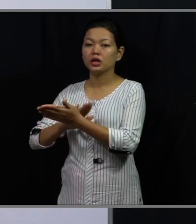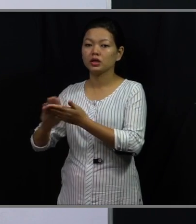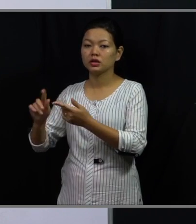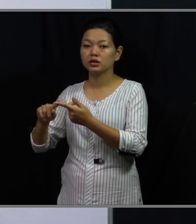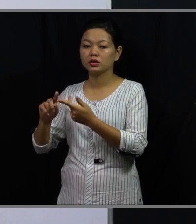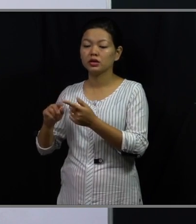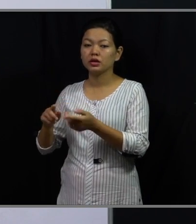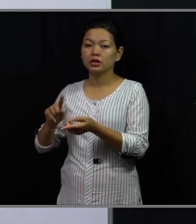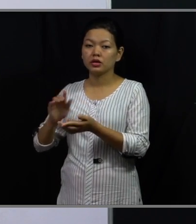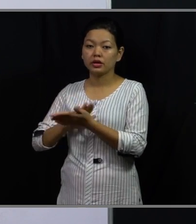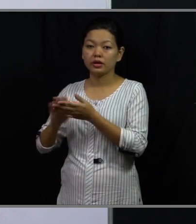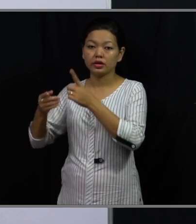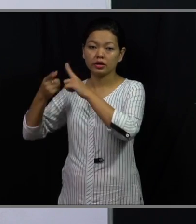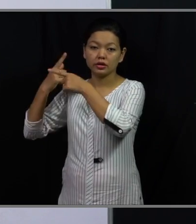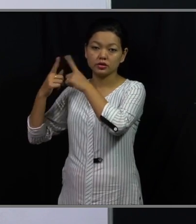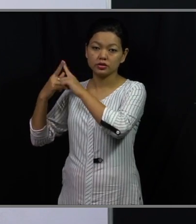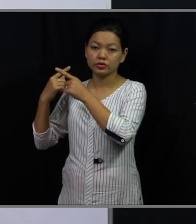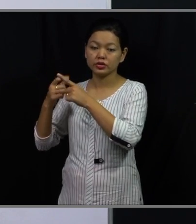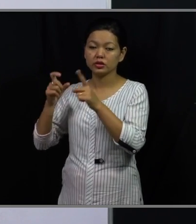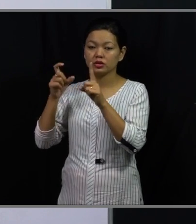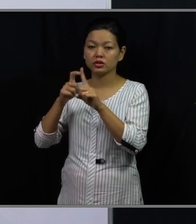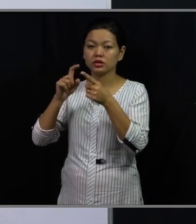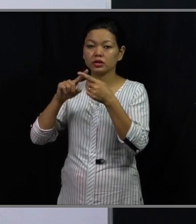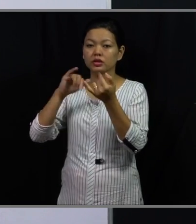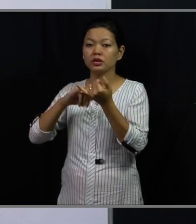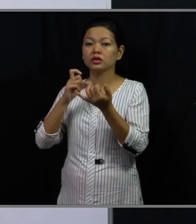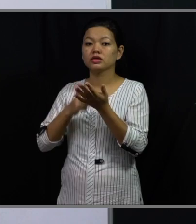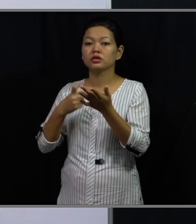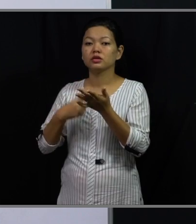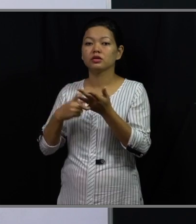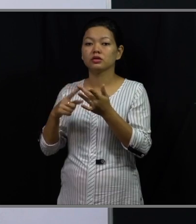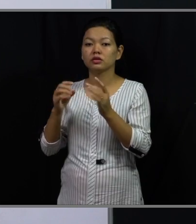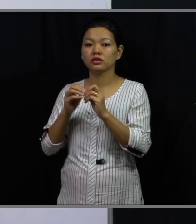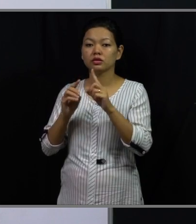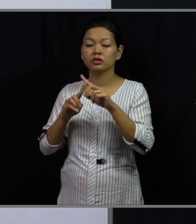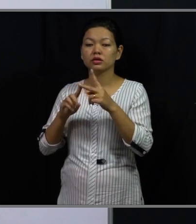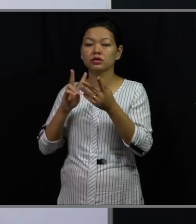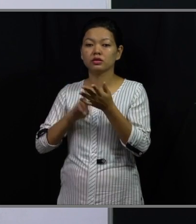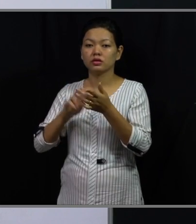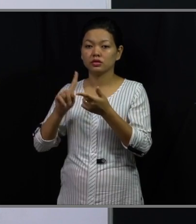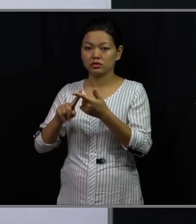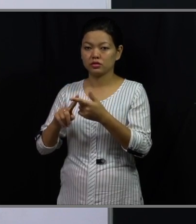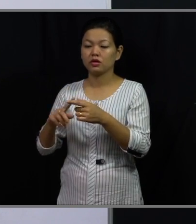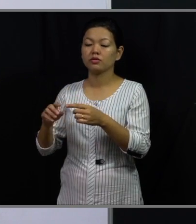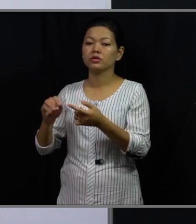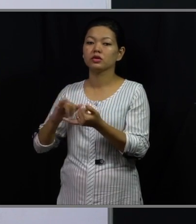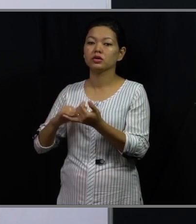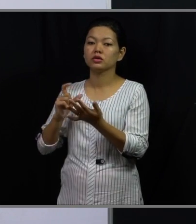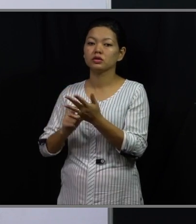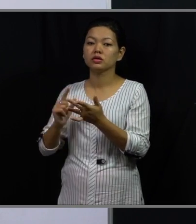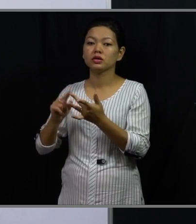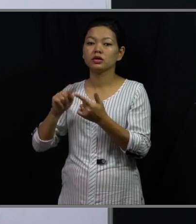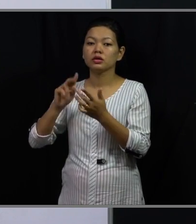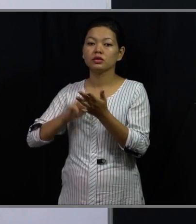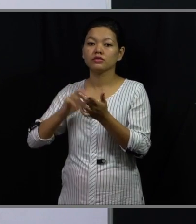descriptive science. Okay, it deals, like I've mentioned, sociology studies with all the aspects of the society. Anything